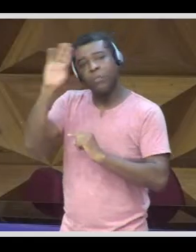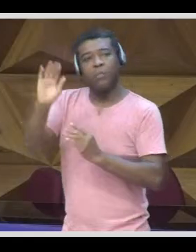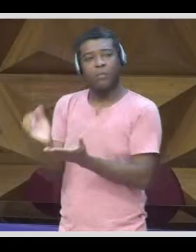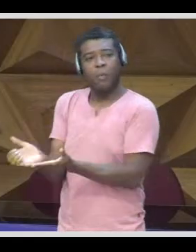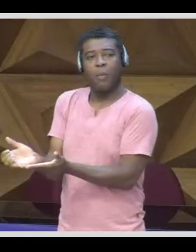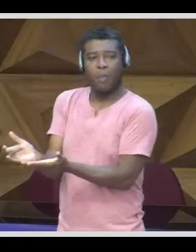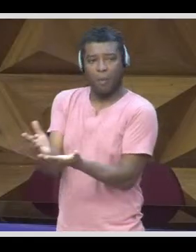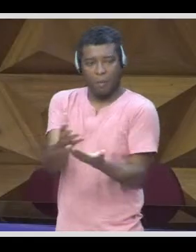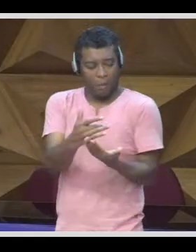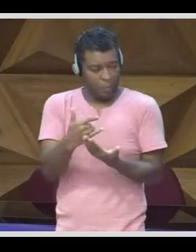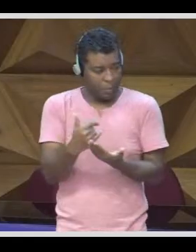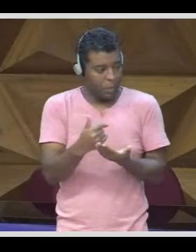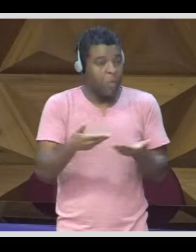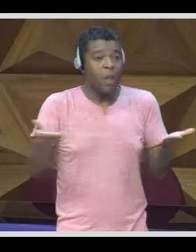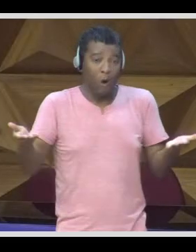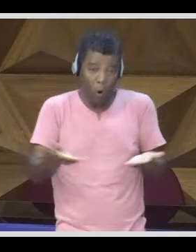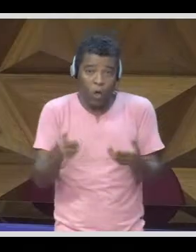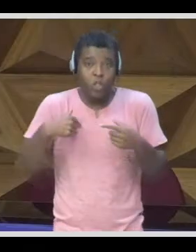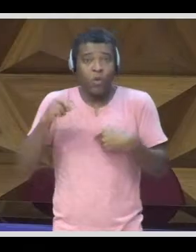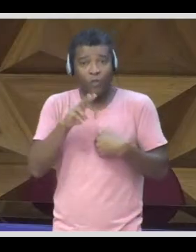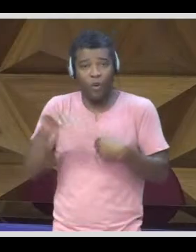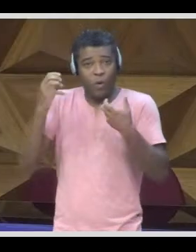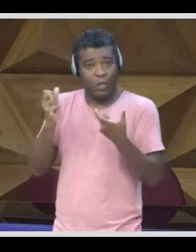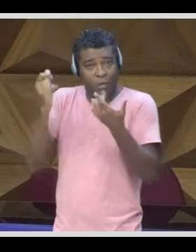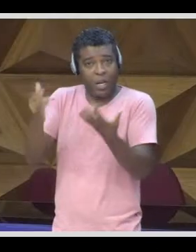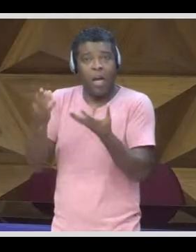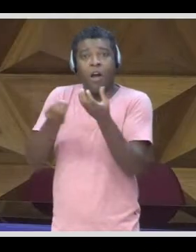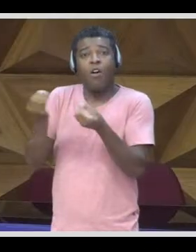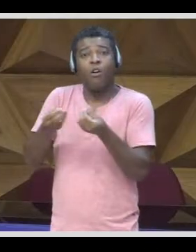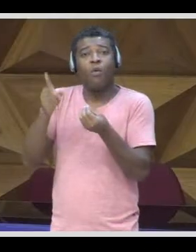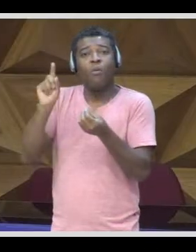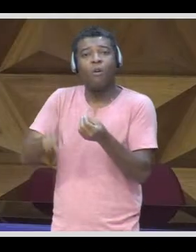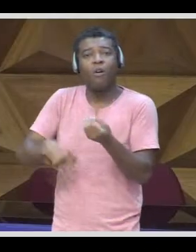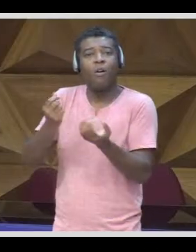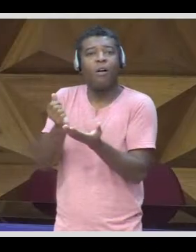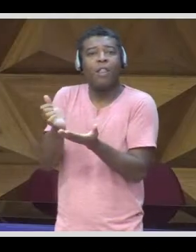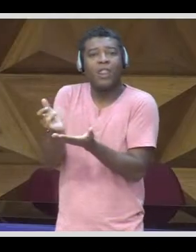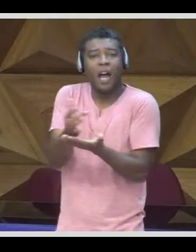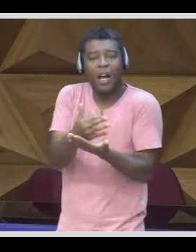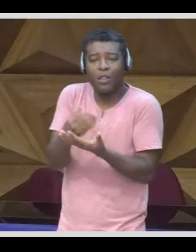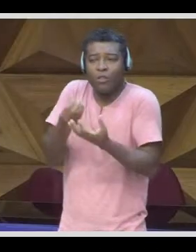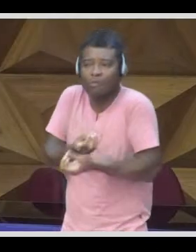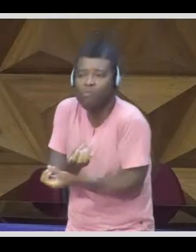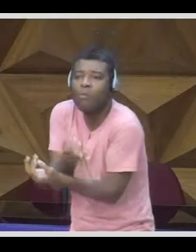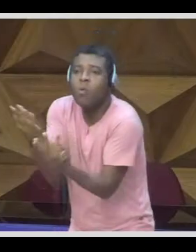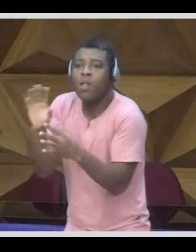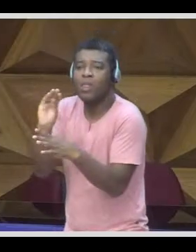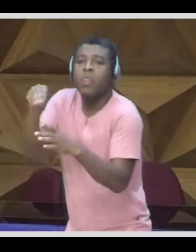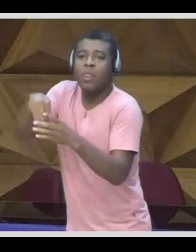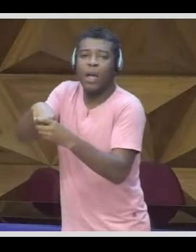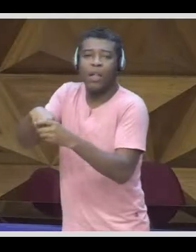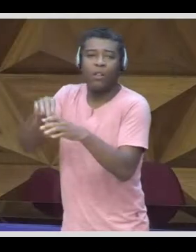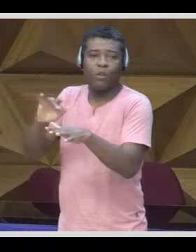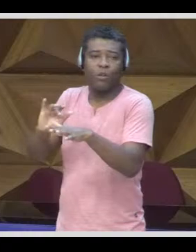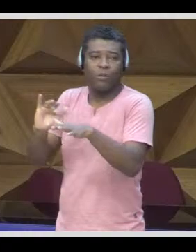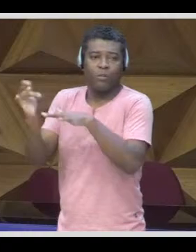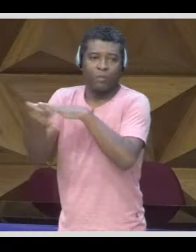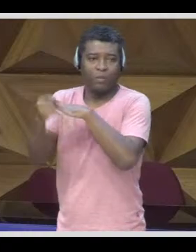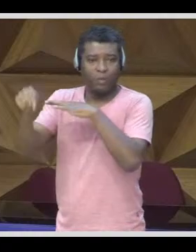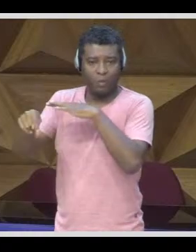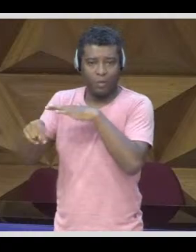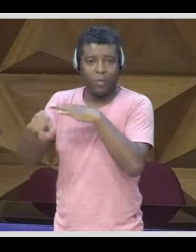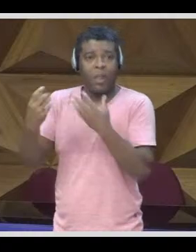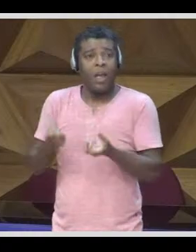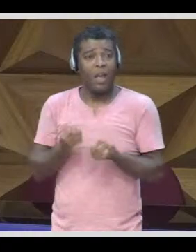media. I'll start talking about drivers, and at some point, you notice that the topic will be a little